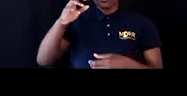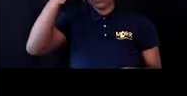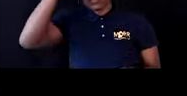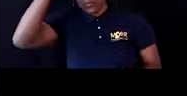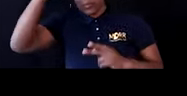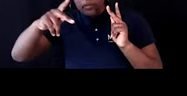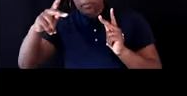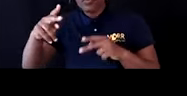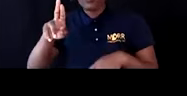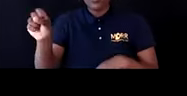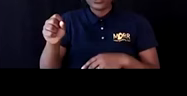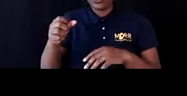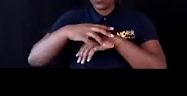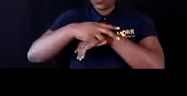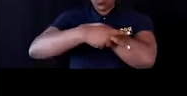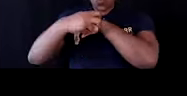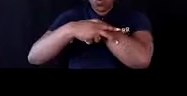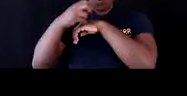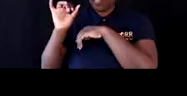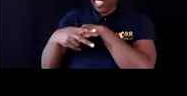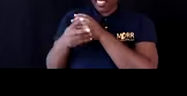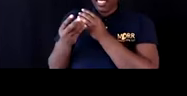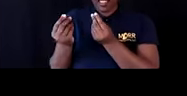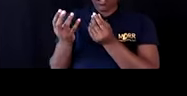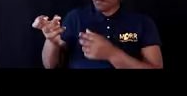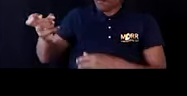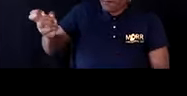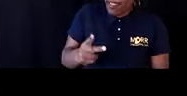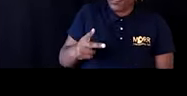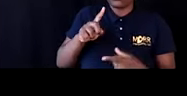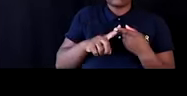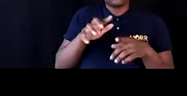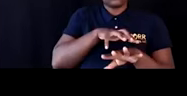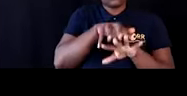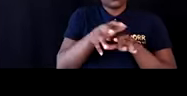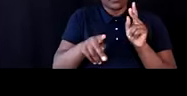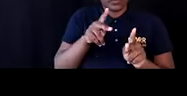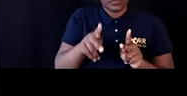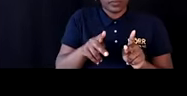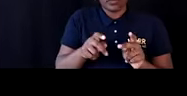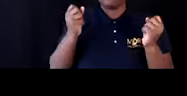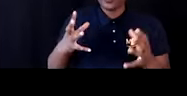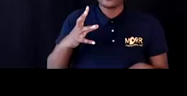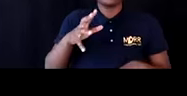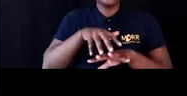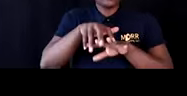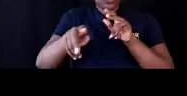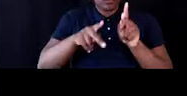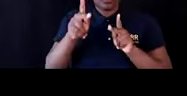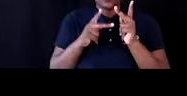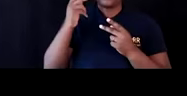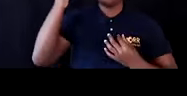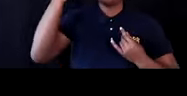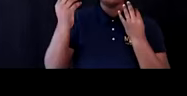its rightful caregivers, is the definition that many Indigenous people are thinking of for rematriation. And we see here